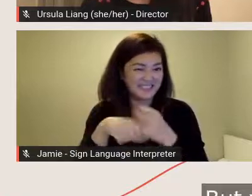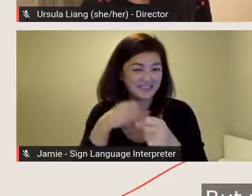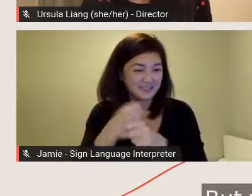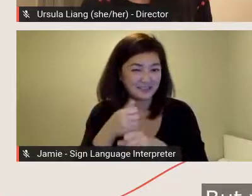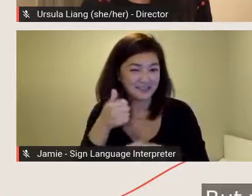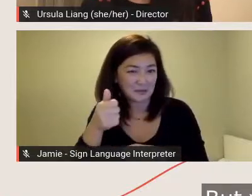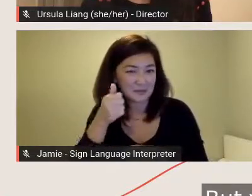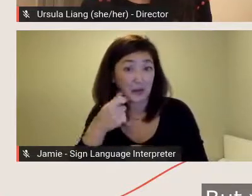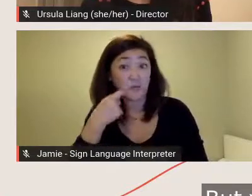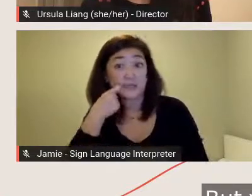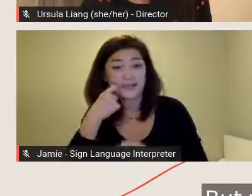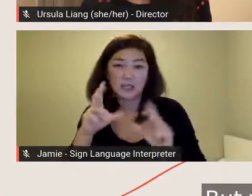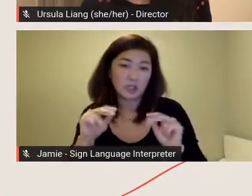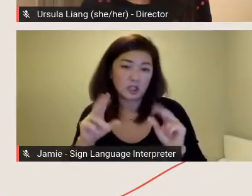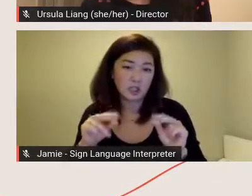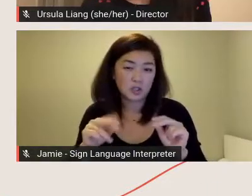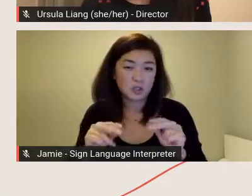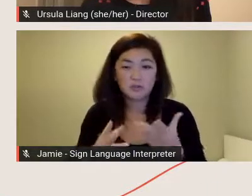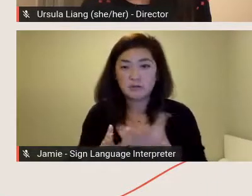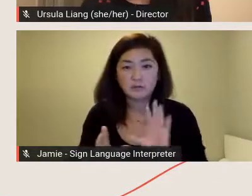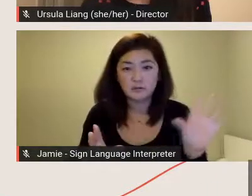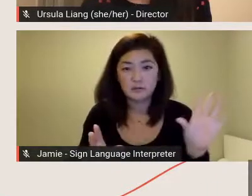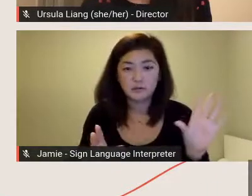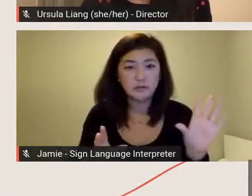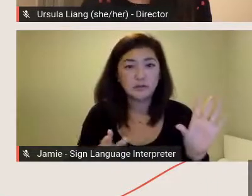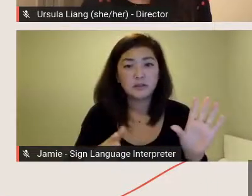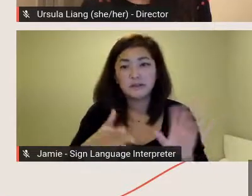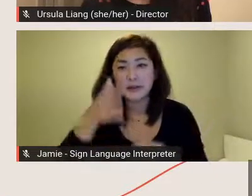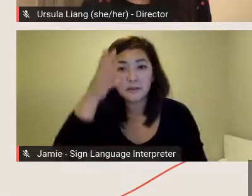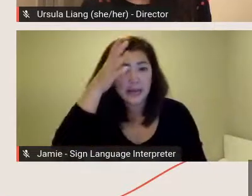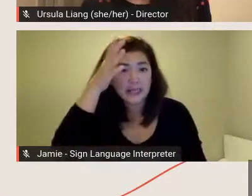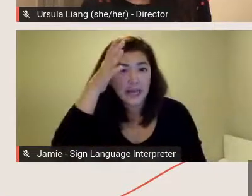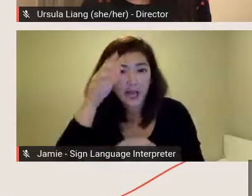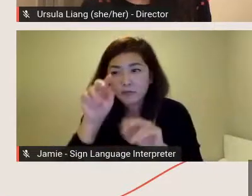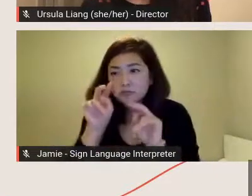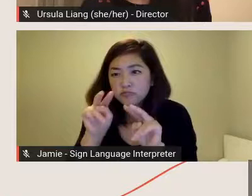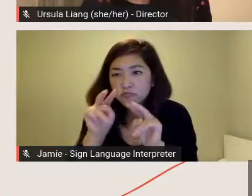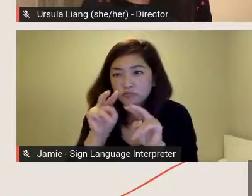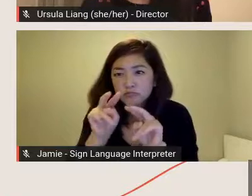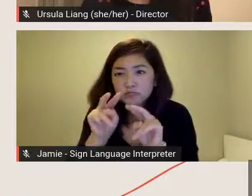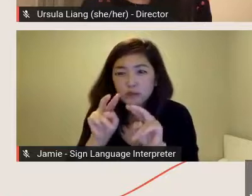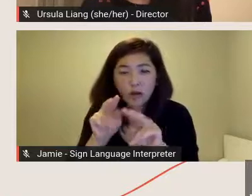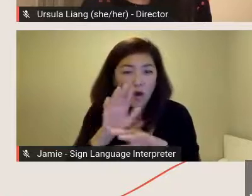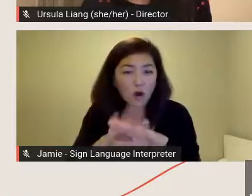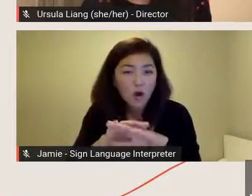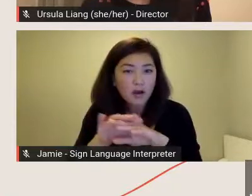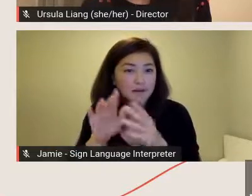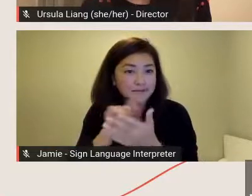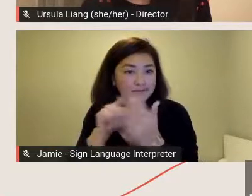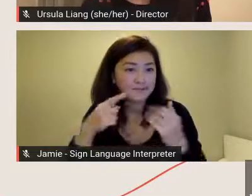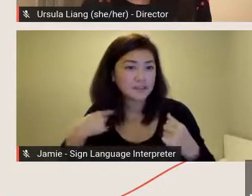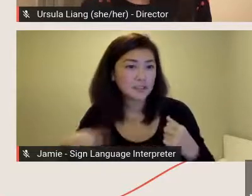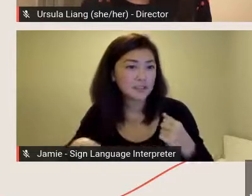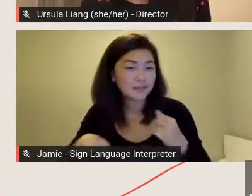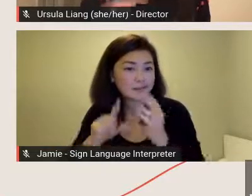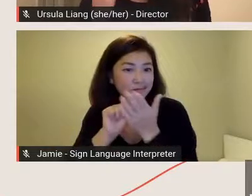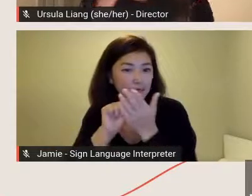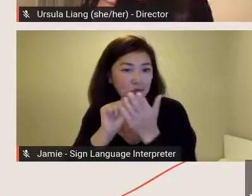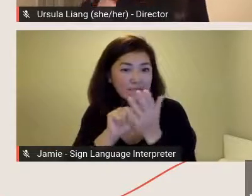but, you know, my dad was following the case in Chinese newspapers and on WeChat in the same way that